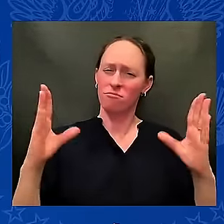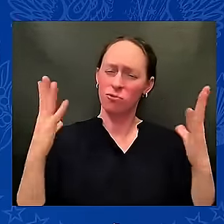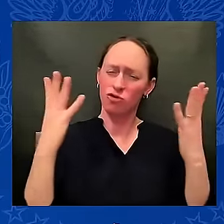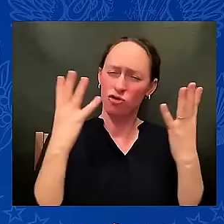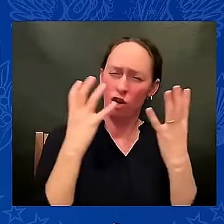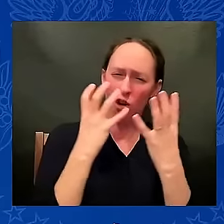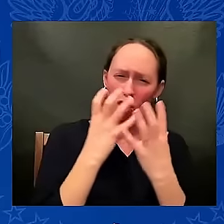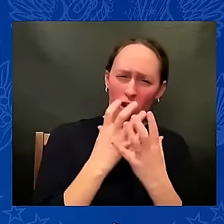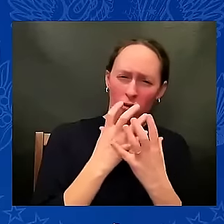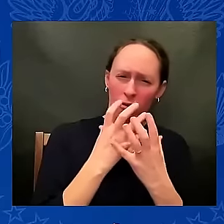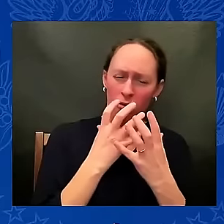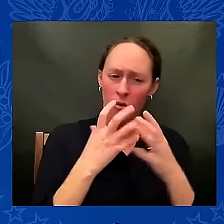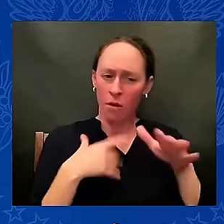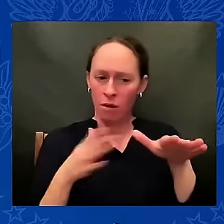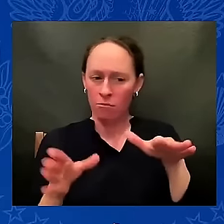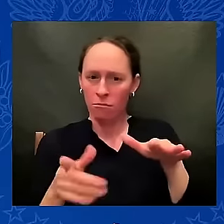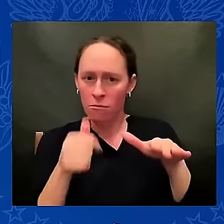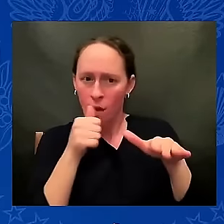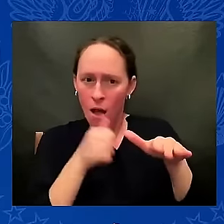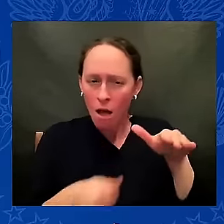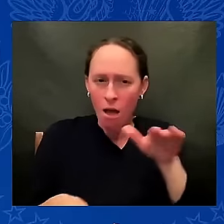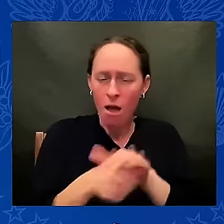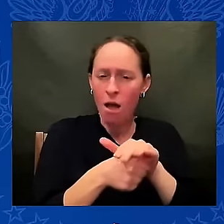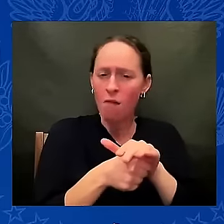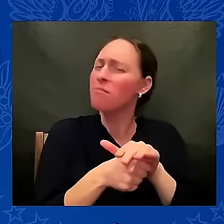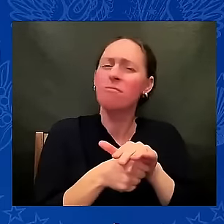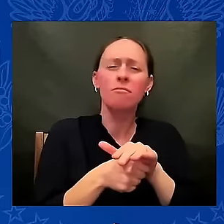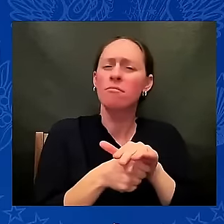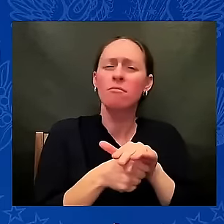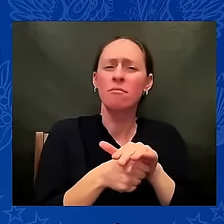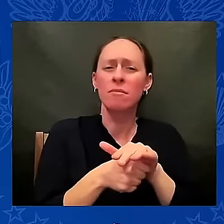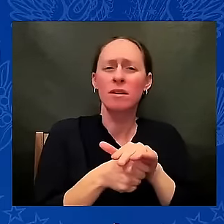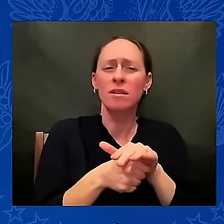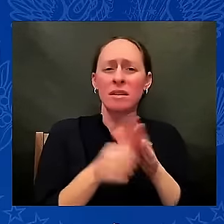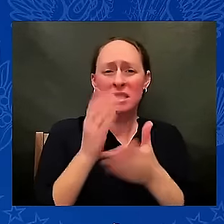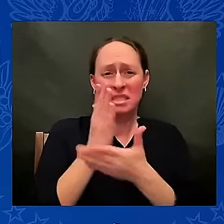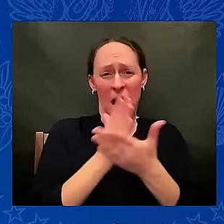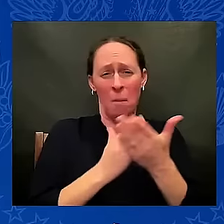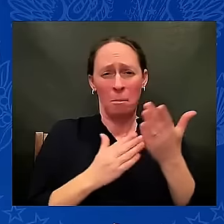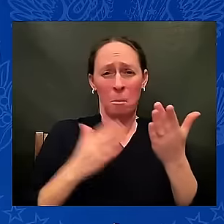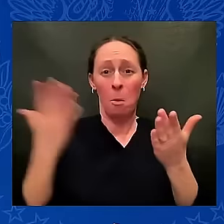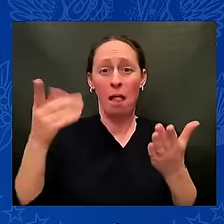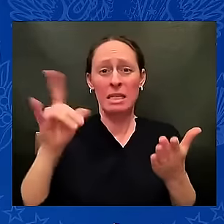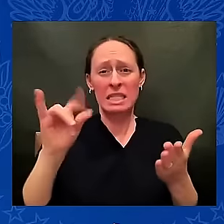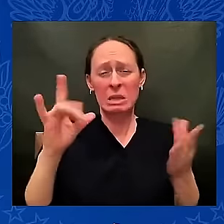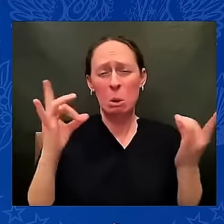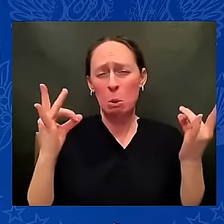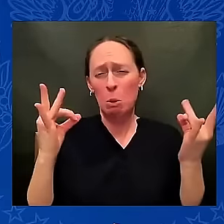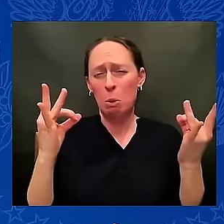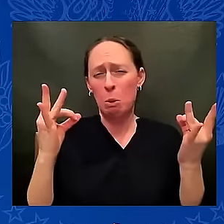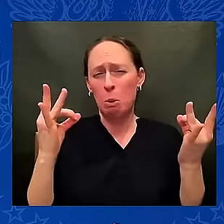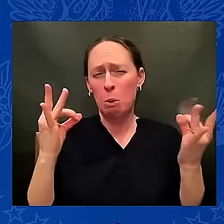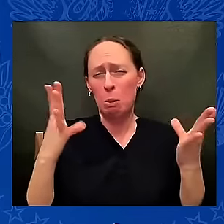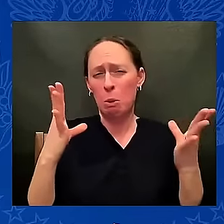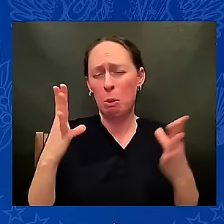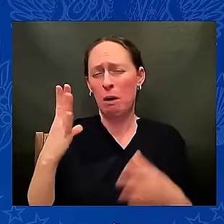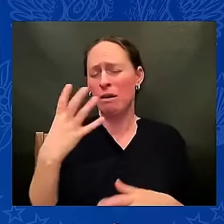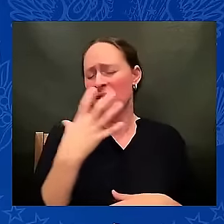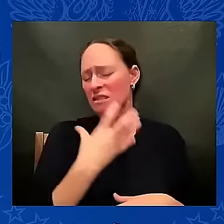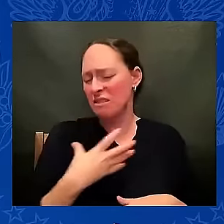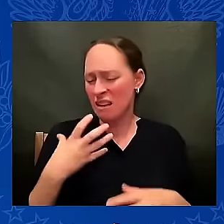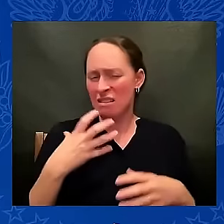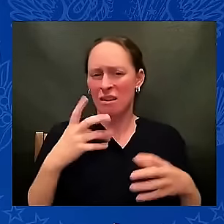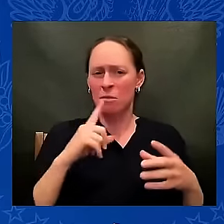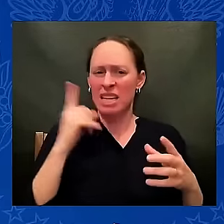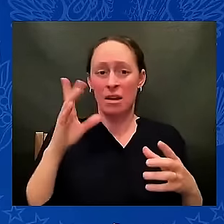injustices are heinous, horrific, and grievous. They can't be buried, no matter how hard people try. As